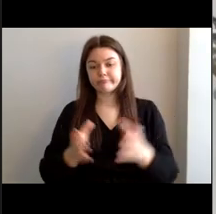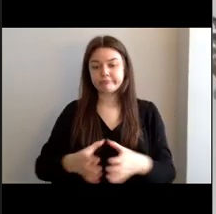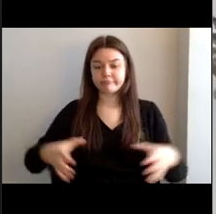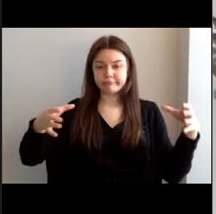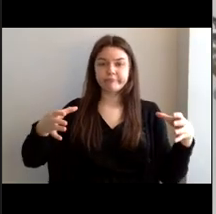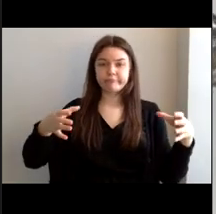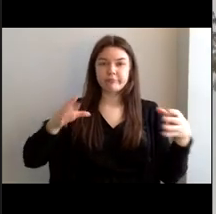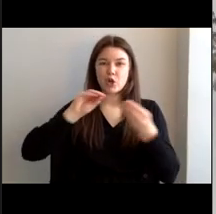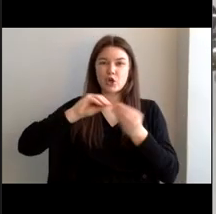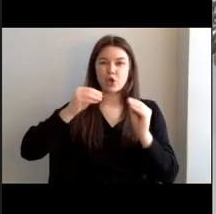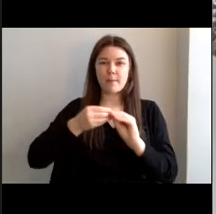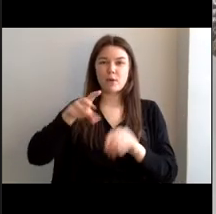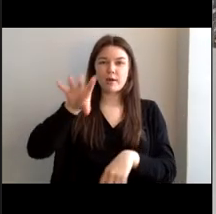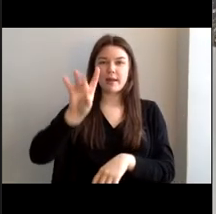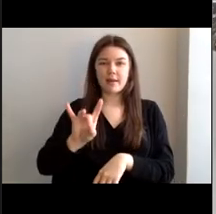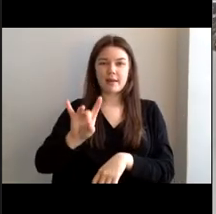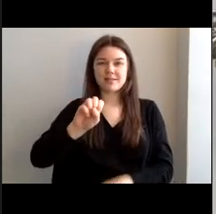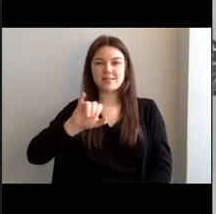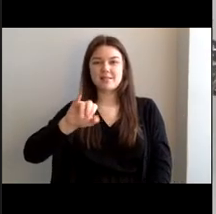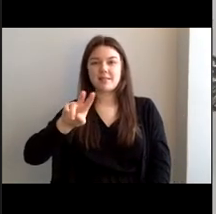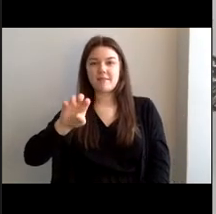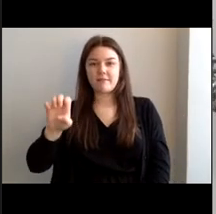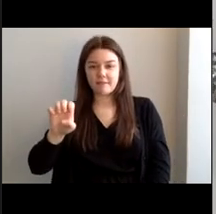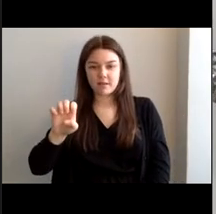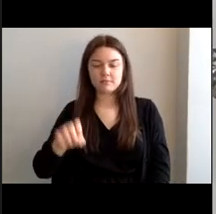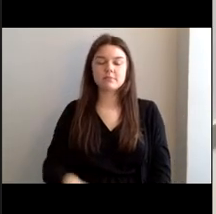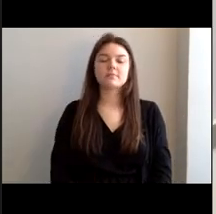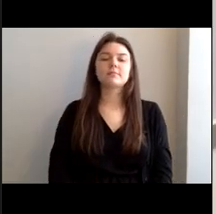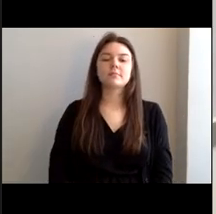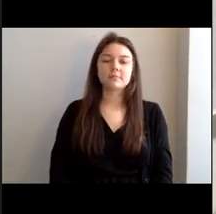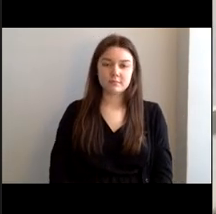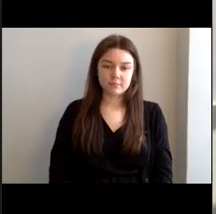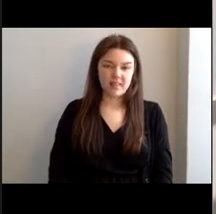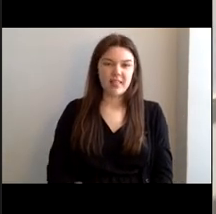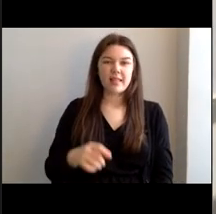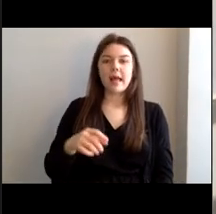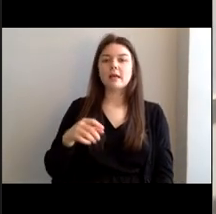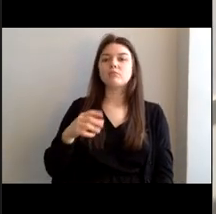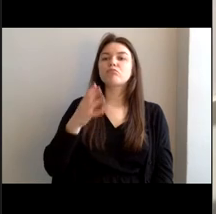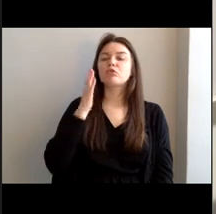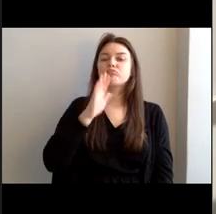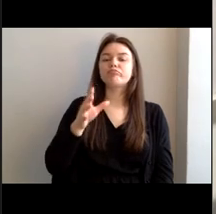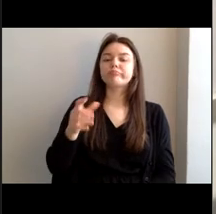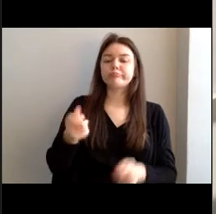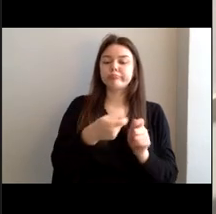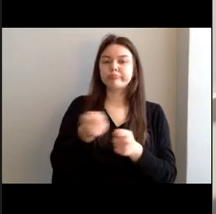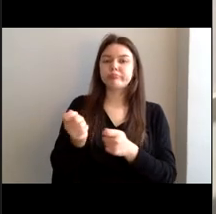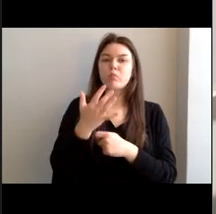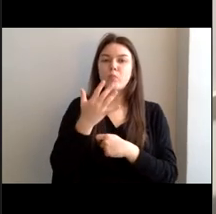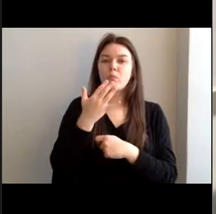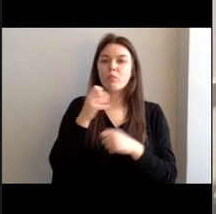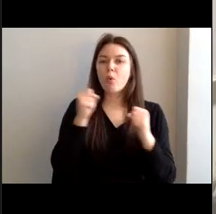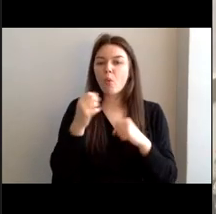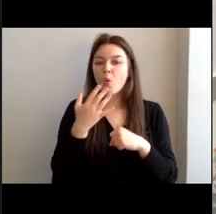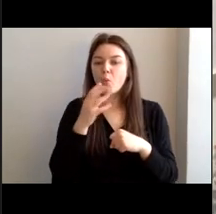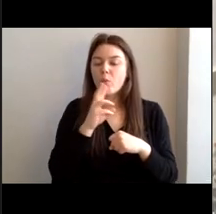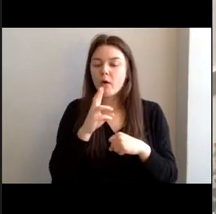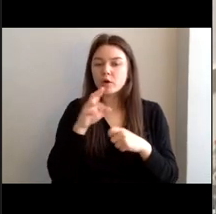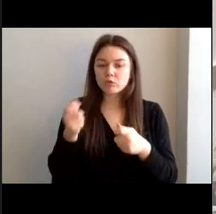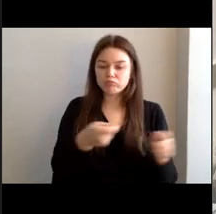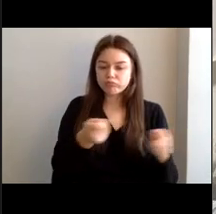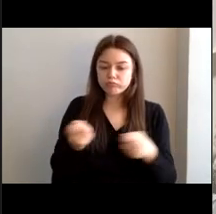a number eight sieve, where we then gently spray cold water and rinse the product until